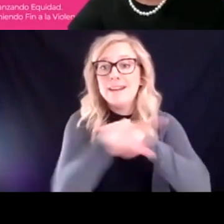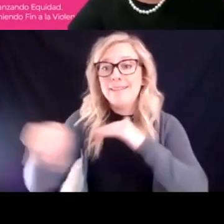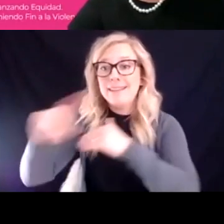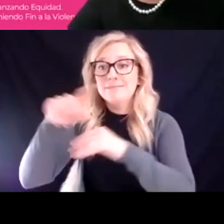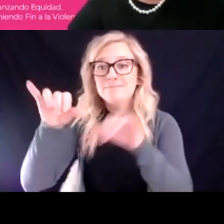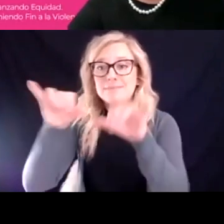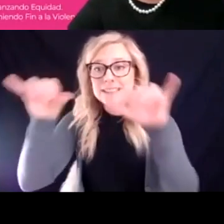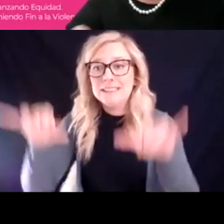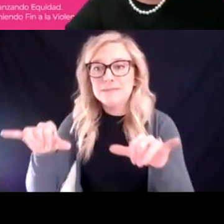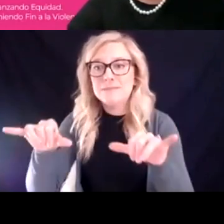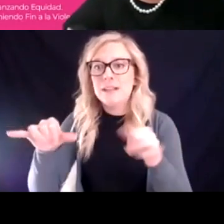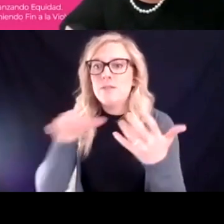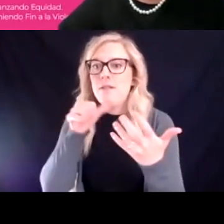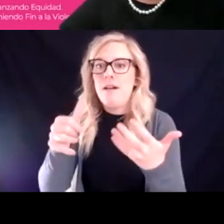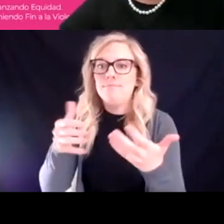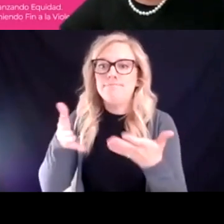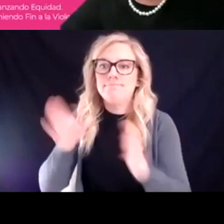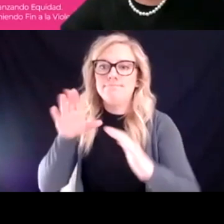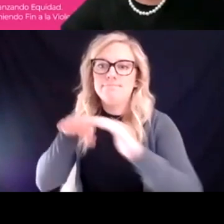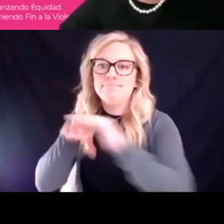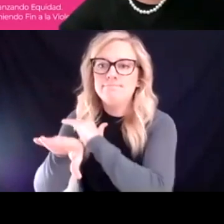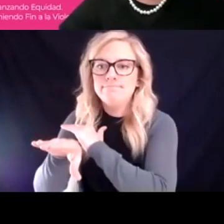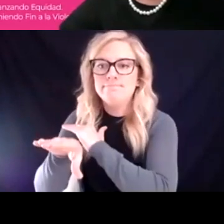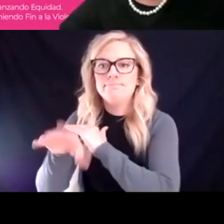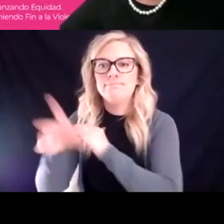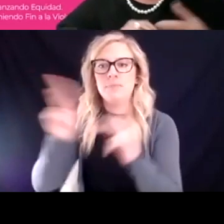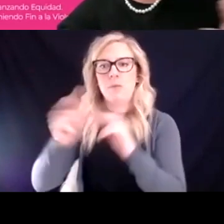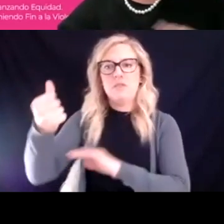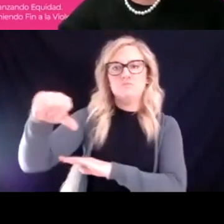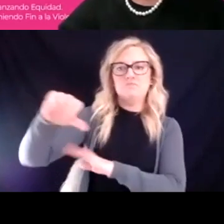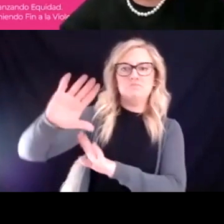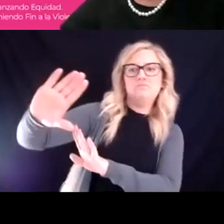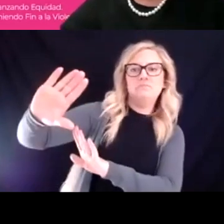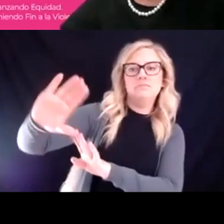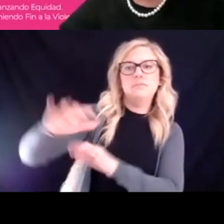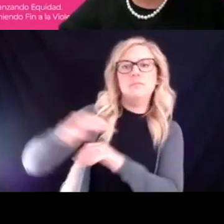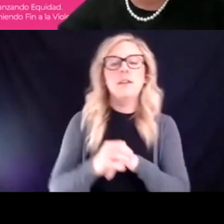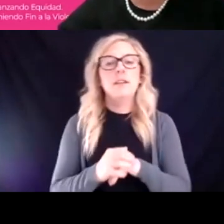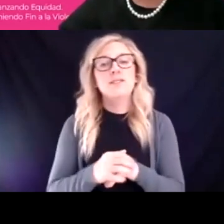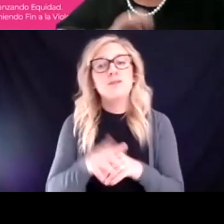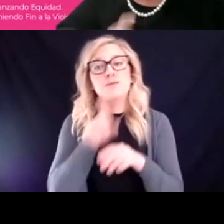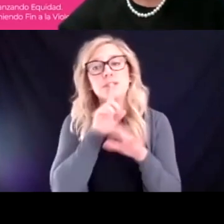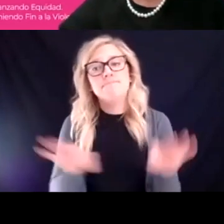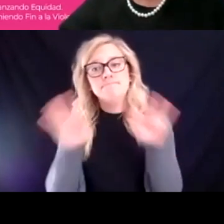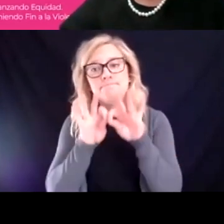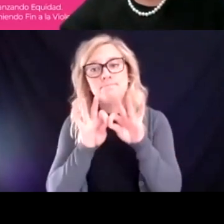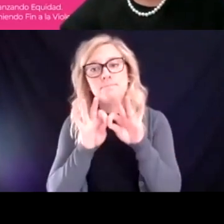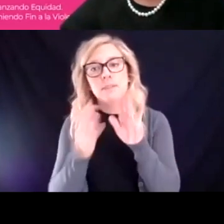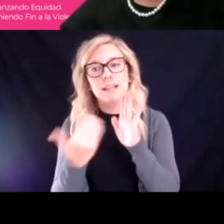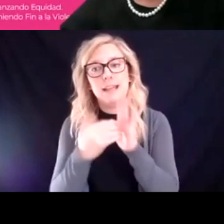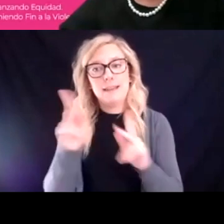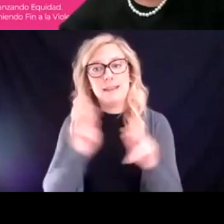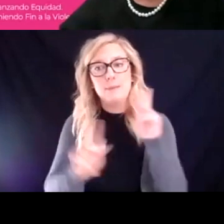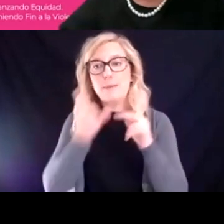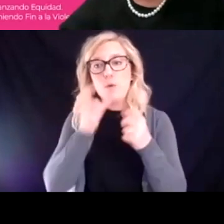they will not be welcomed there. They will not be received there. So, it's important, once again, that those in charge